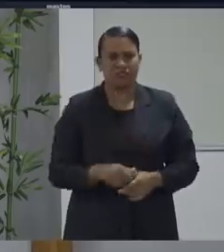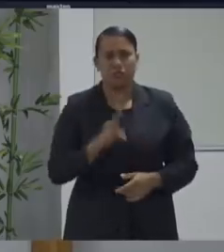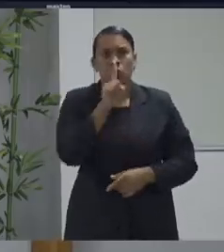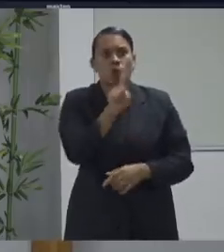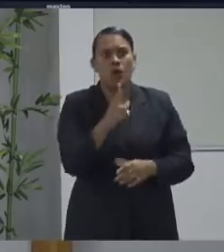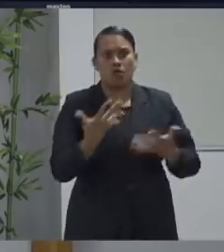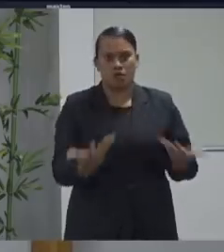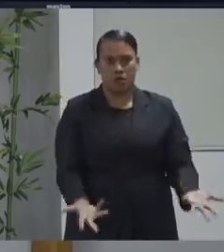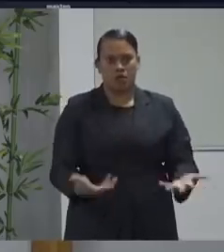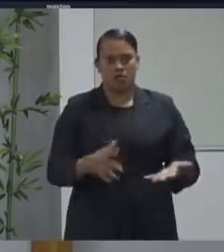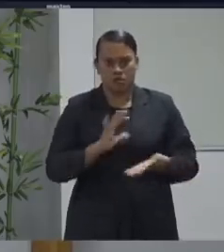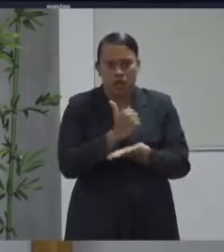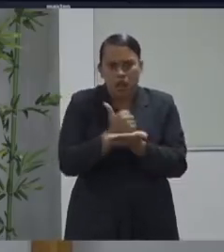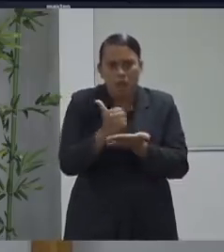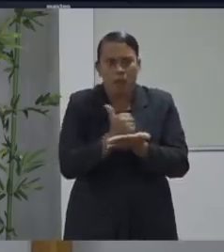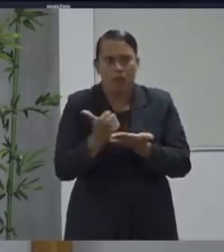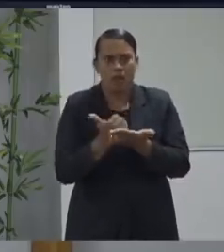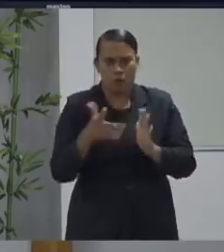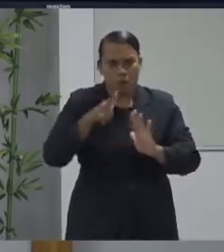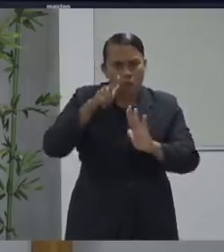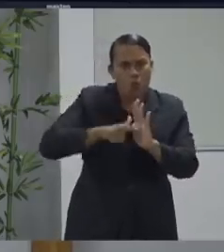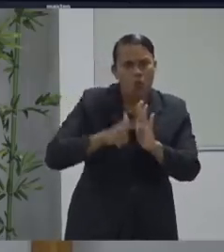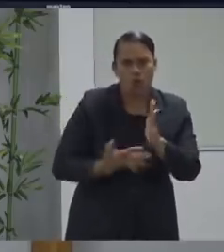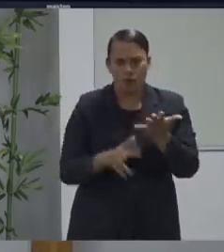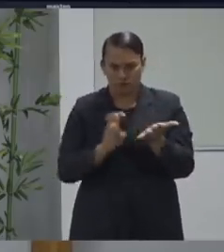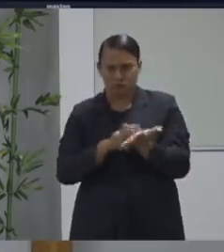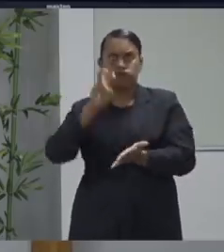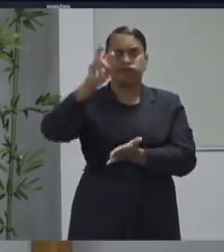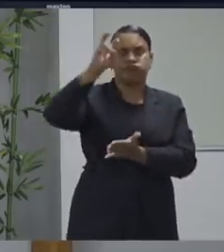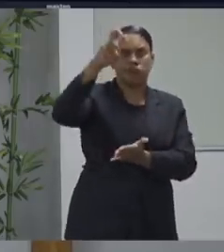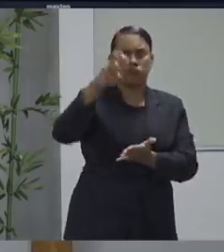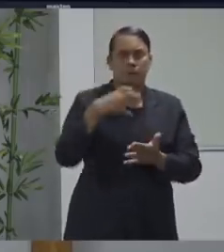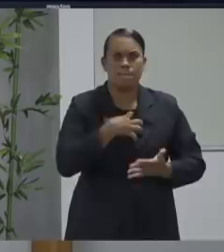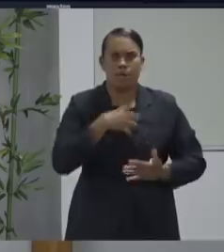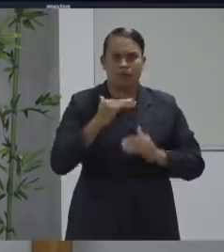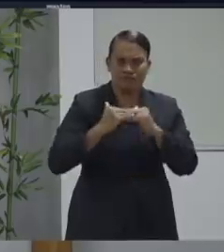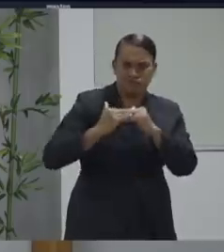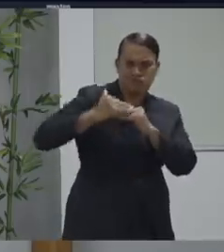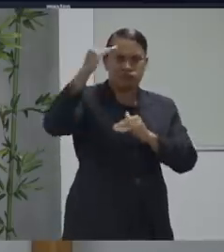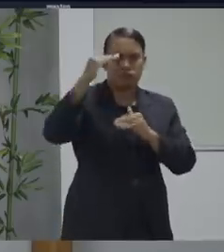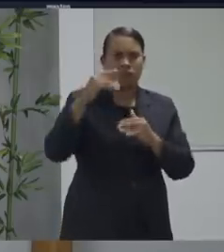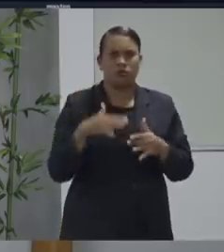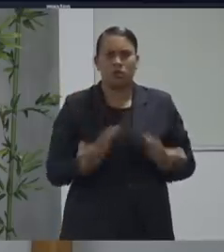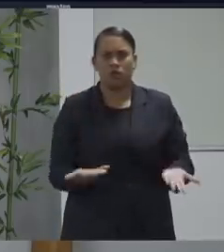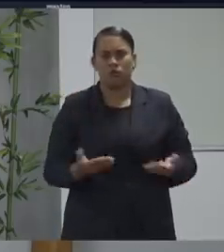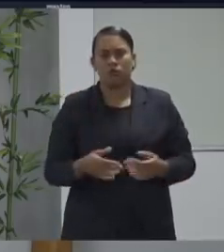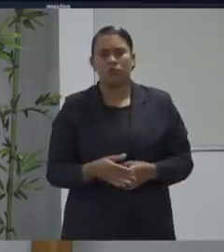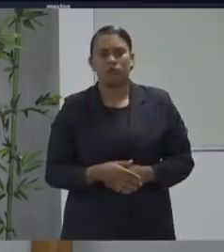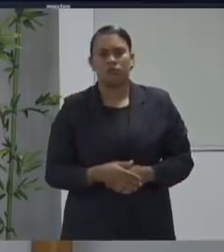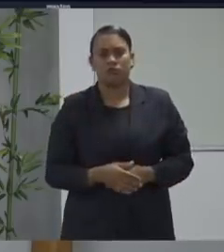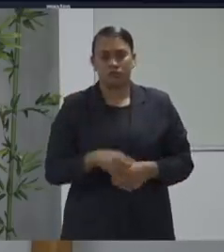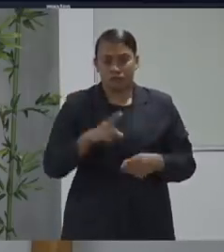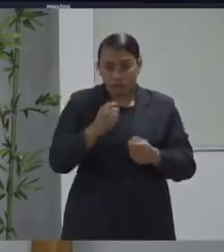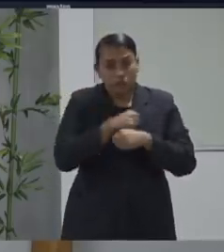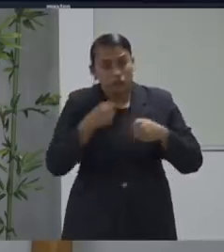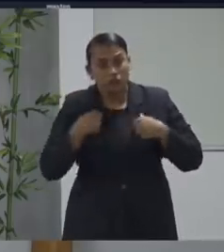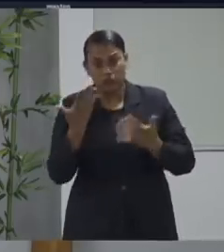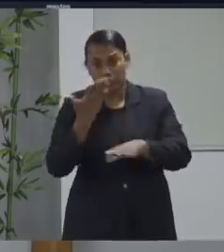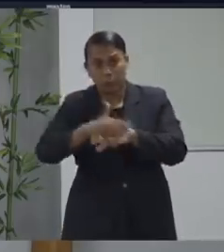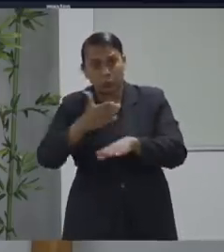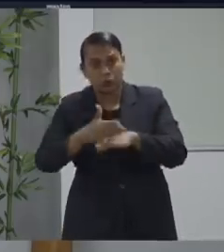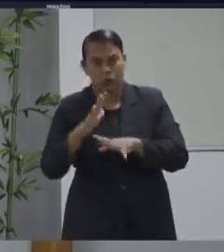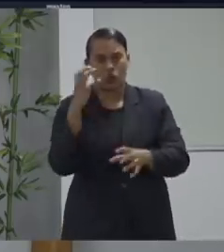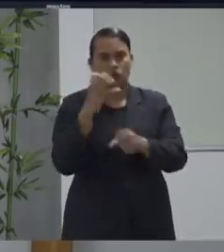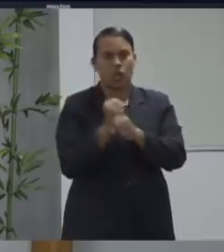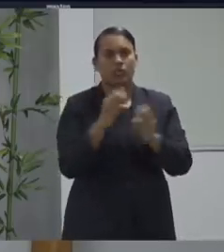cases in a day. Week over week, our new case numbers have